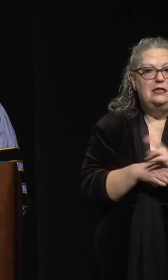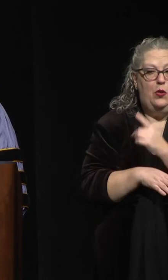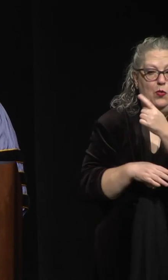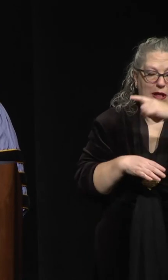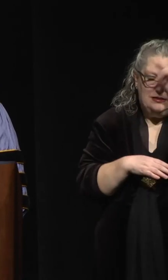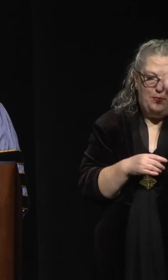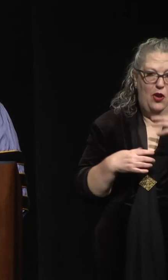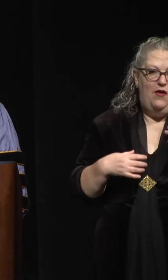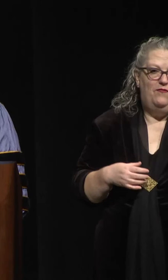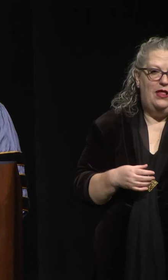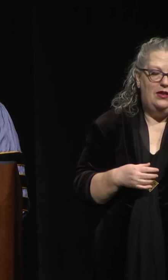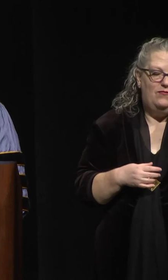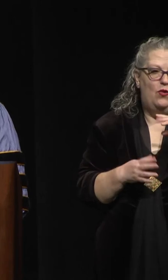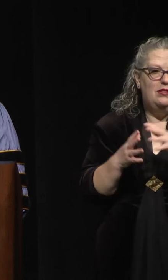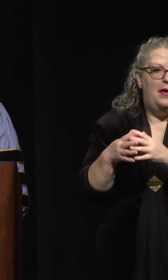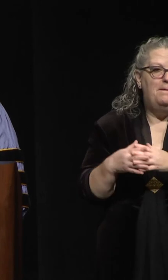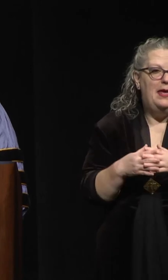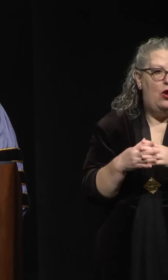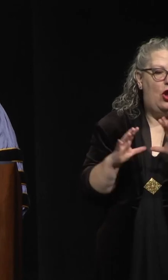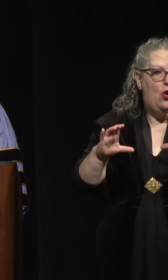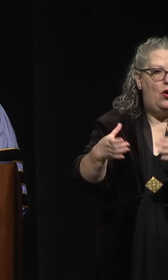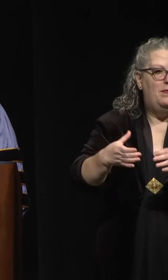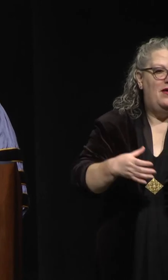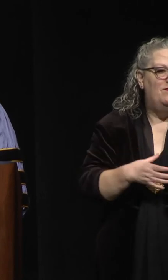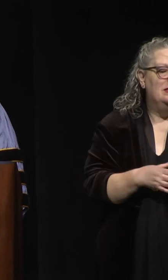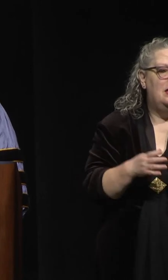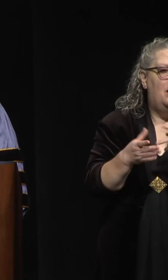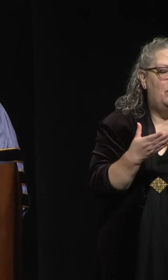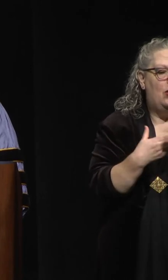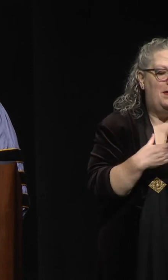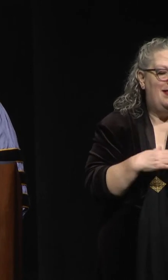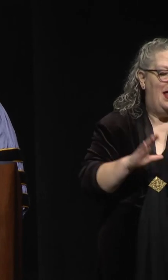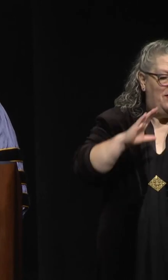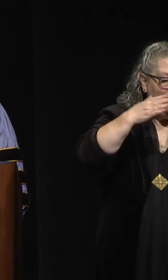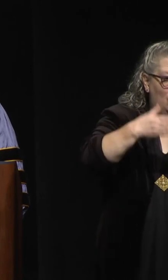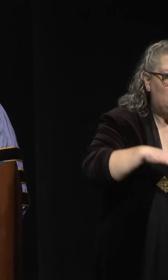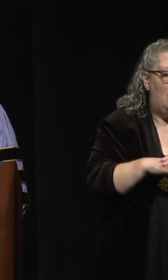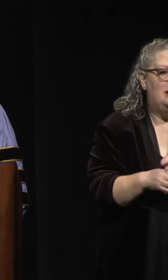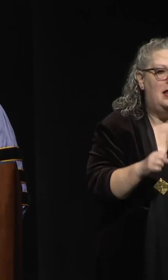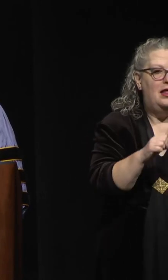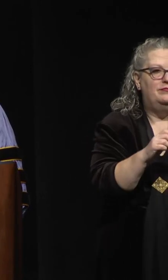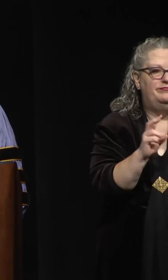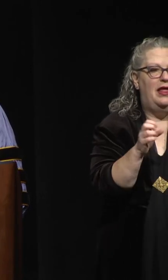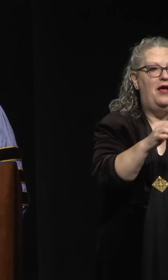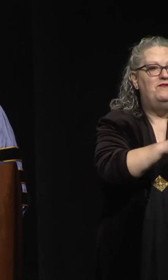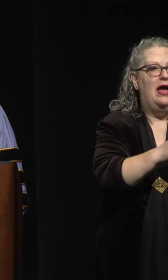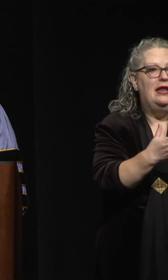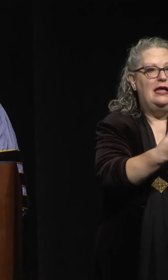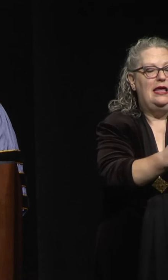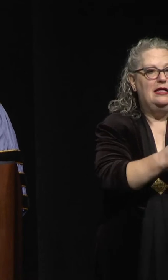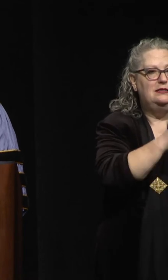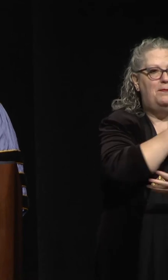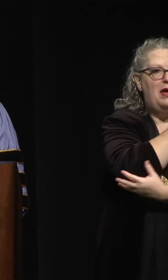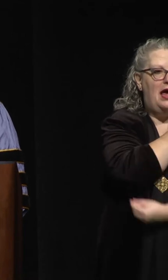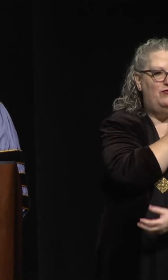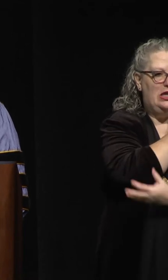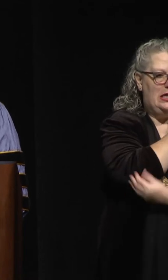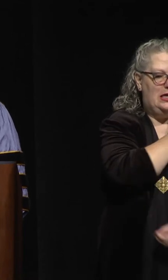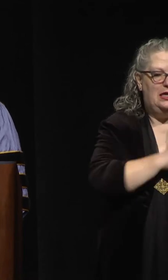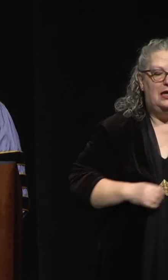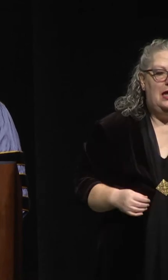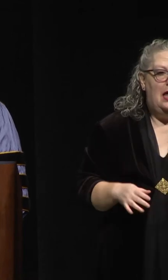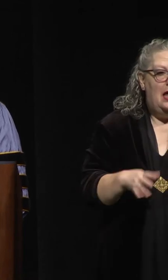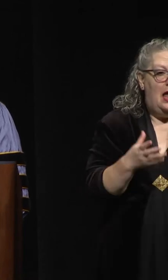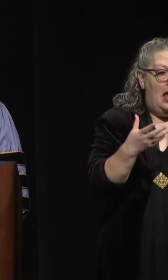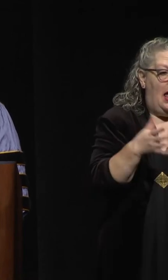summer volunteering through the AmeriCorps VISTA program, which focuses on the fight against poverty.